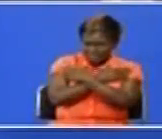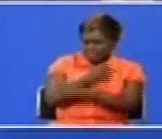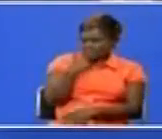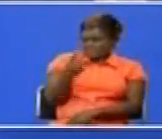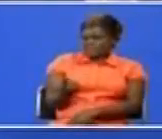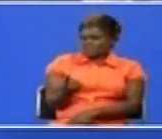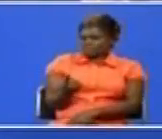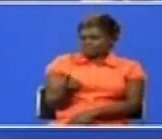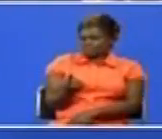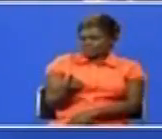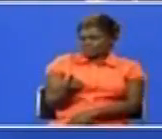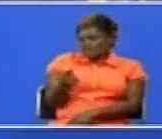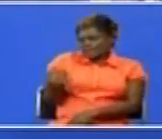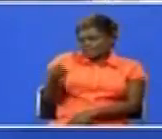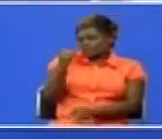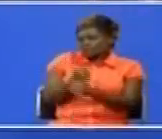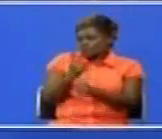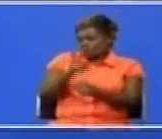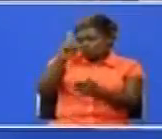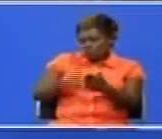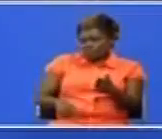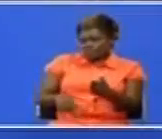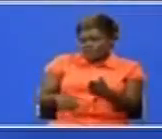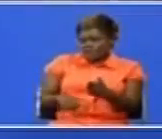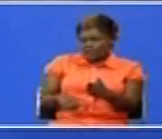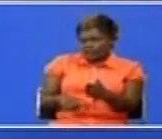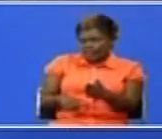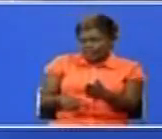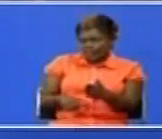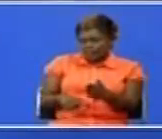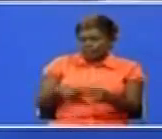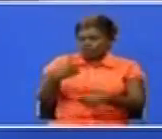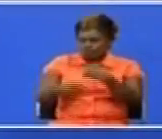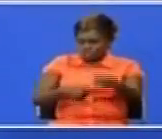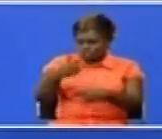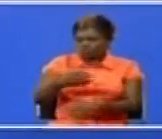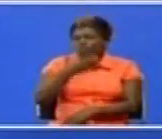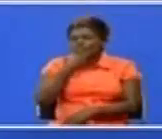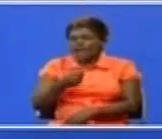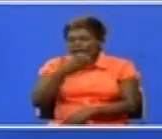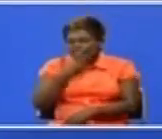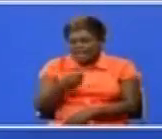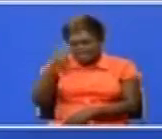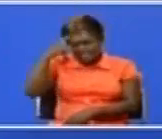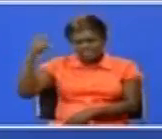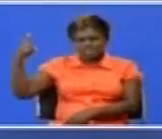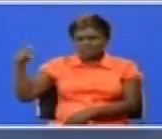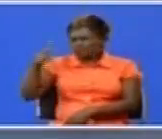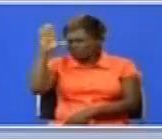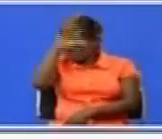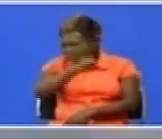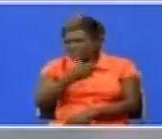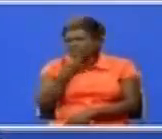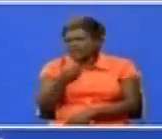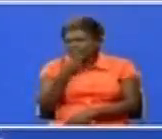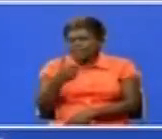said the least you could do is carry on with your father's legacy. Do you miss your dad? I